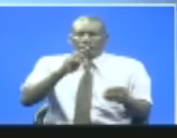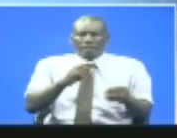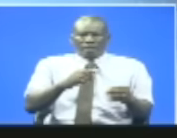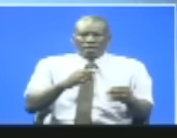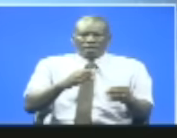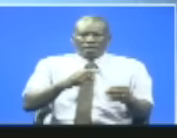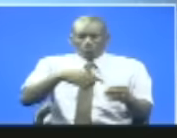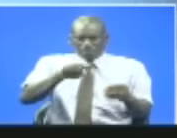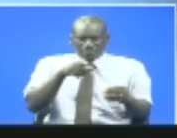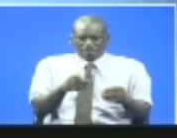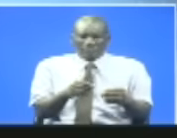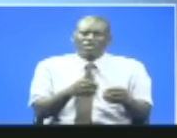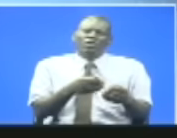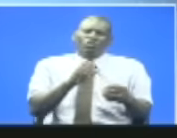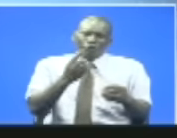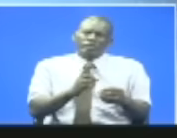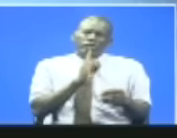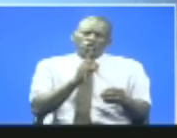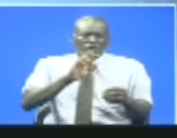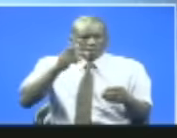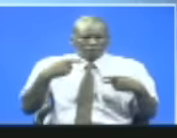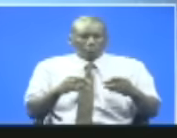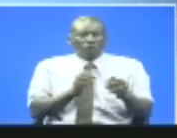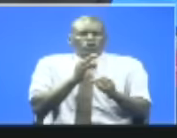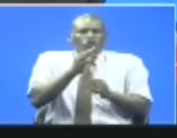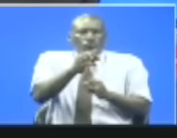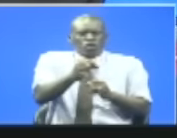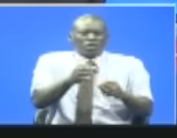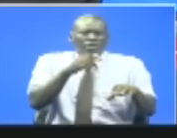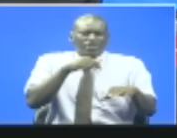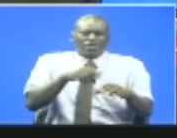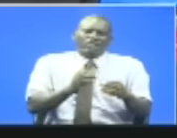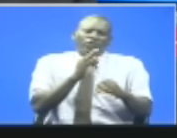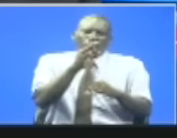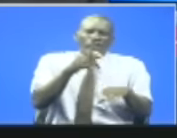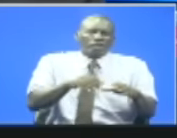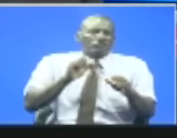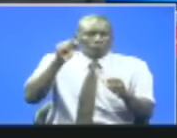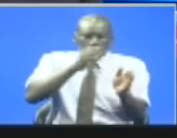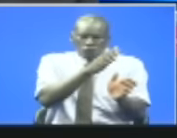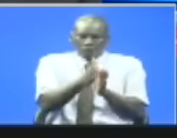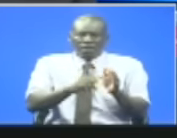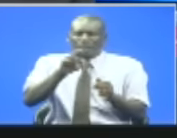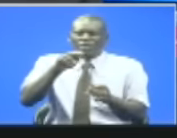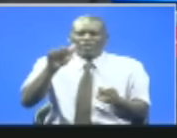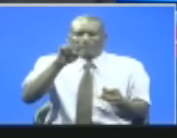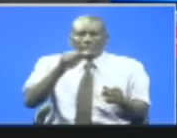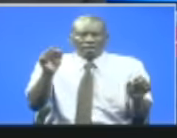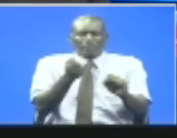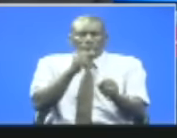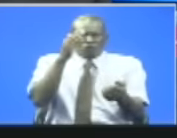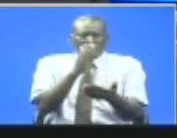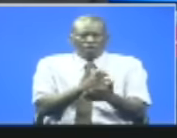What is that noble mission? The mission is warning Kenyans that our future lies in a stable political order. NASA cannot guarantee that